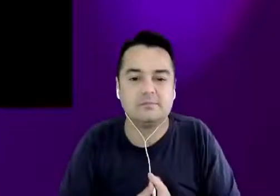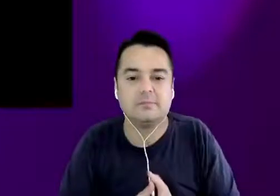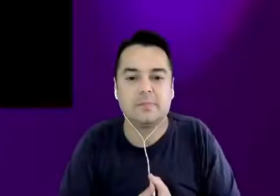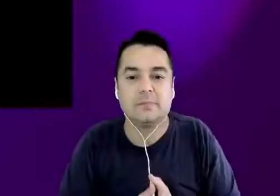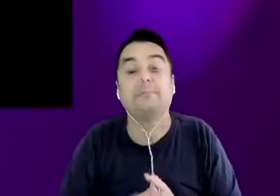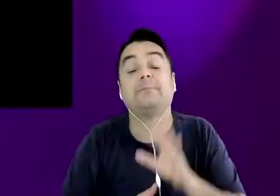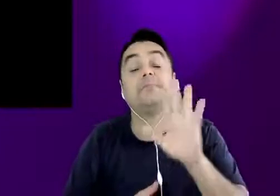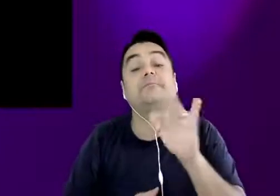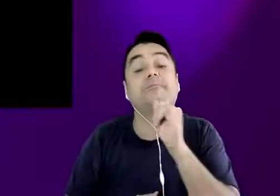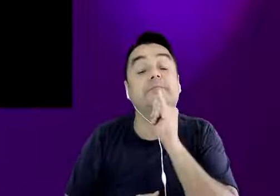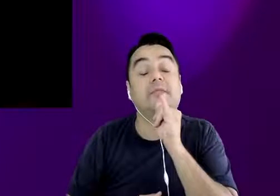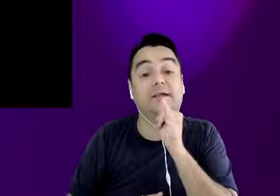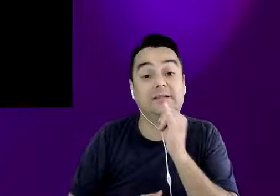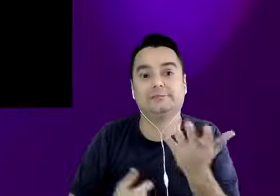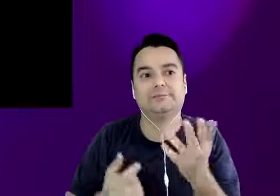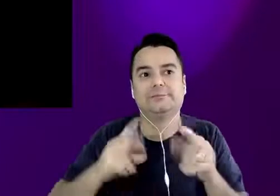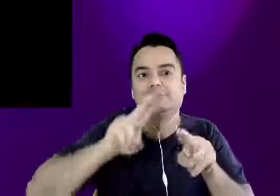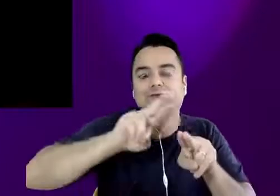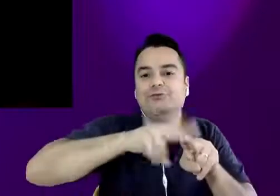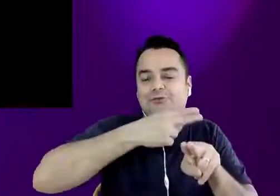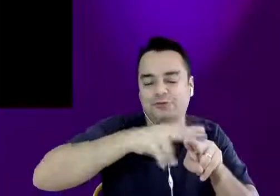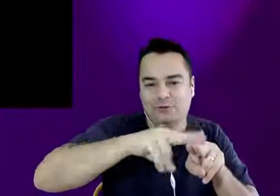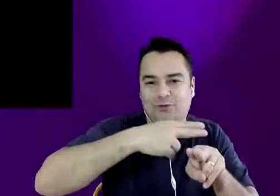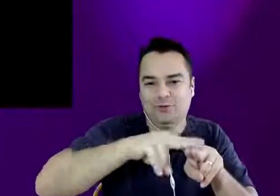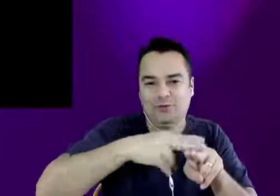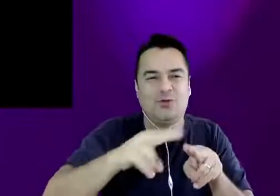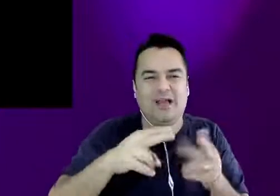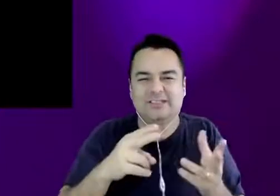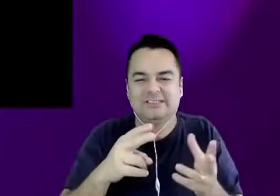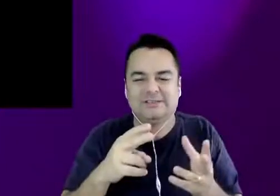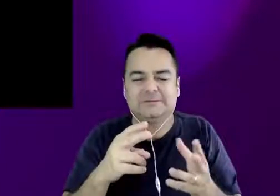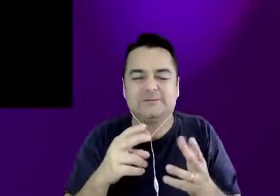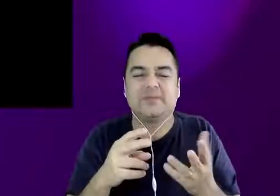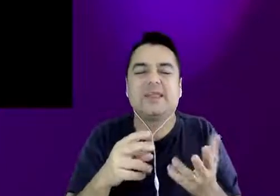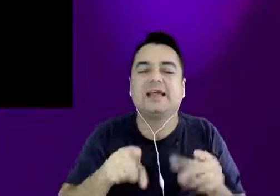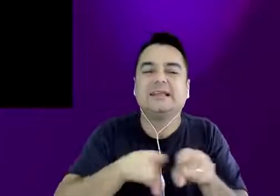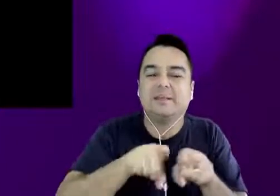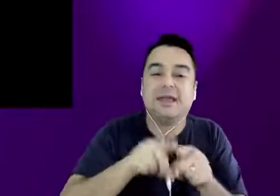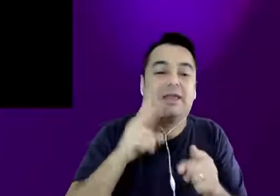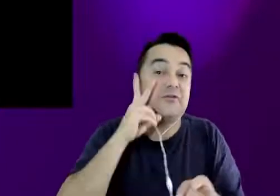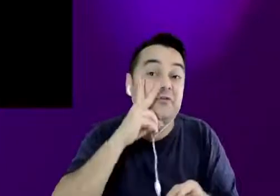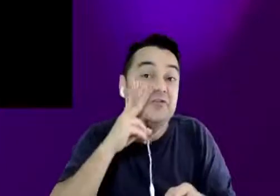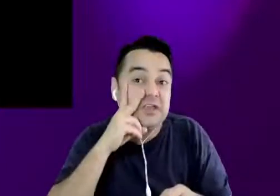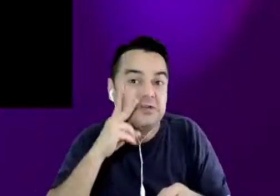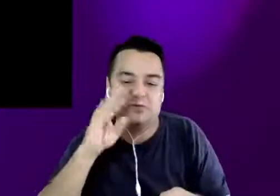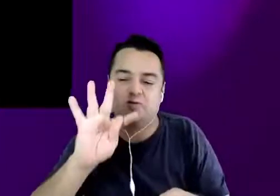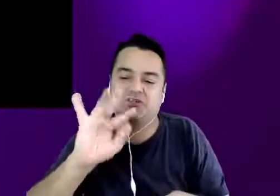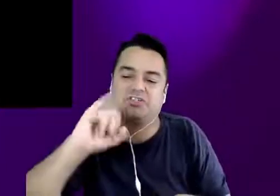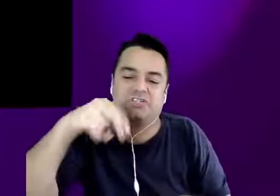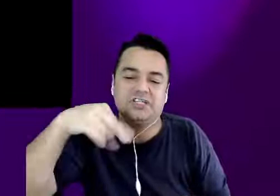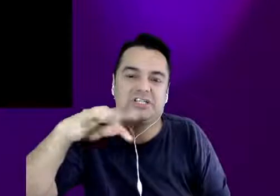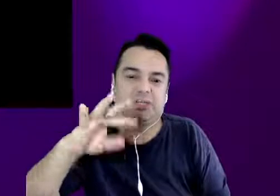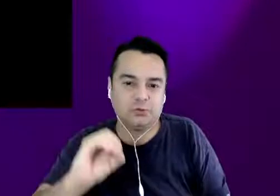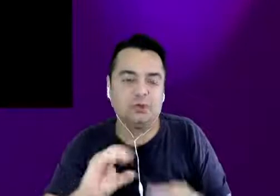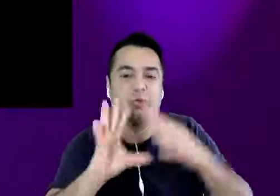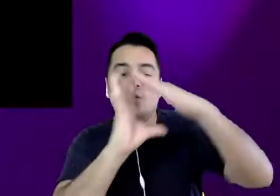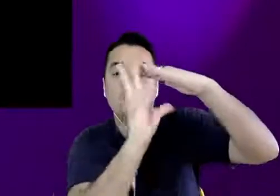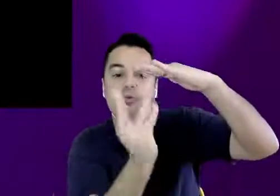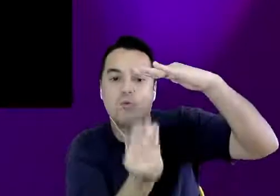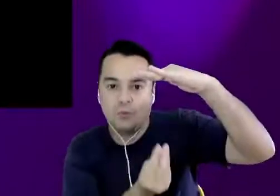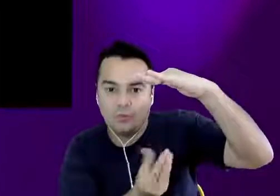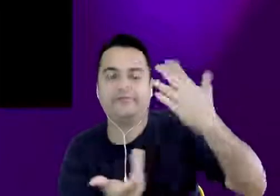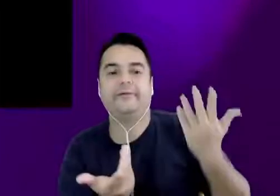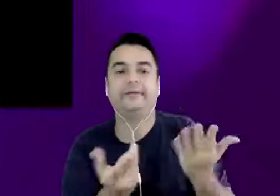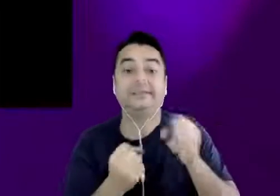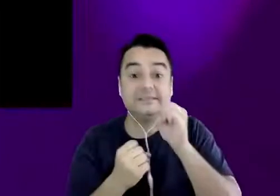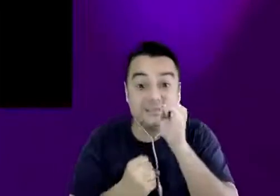red wine, green tea. And more importantly, if you do intermittent fasting, in other words,